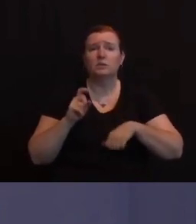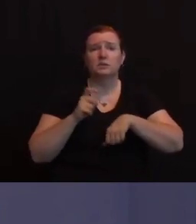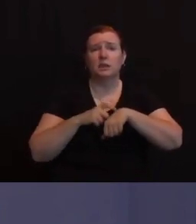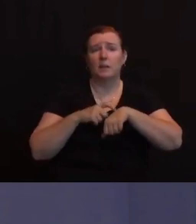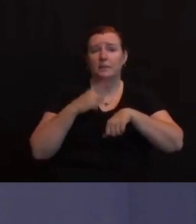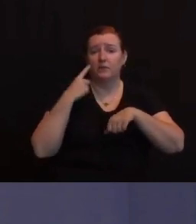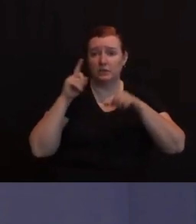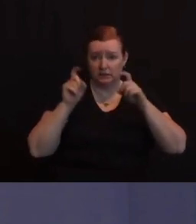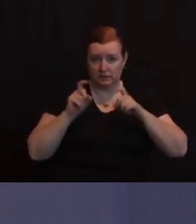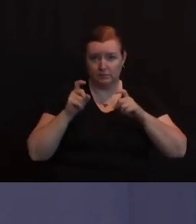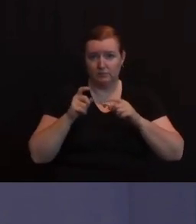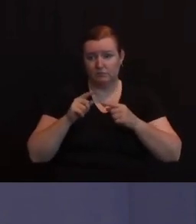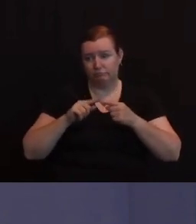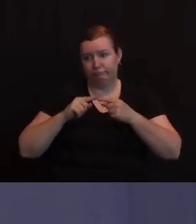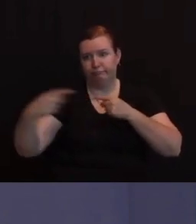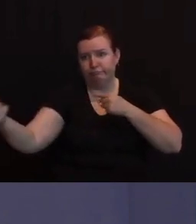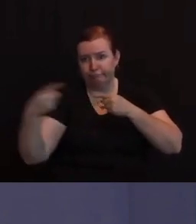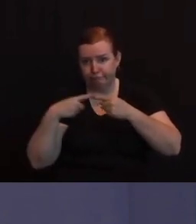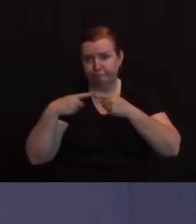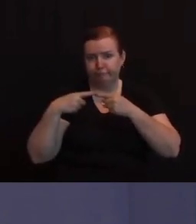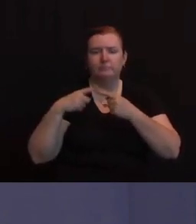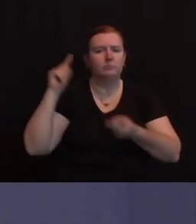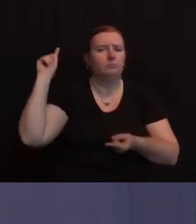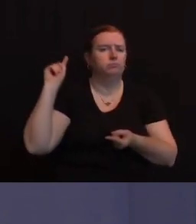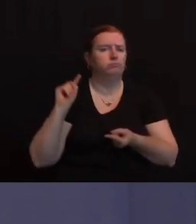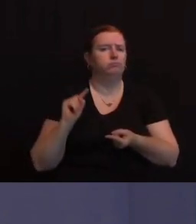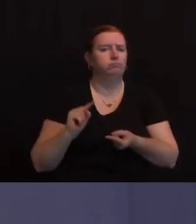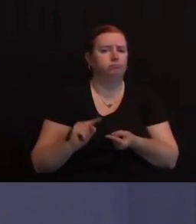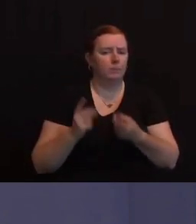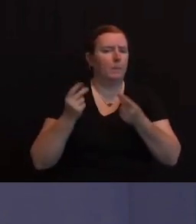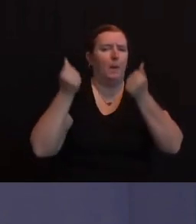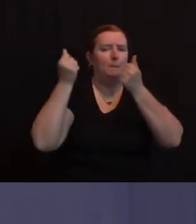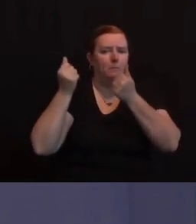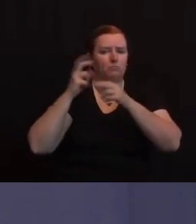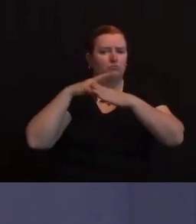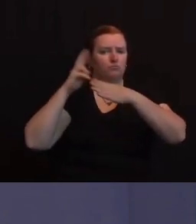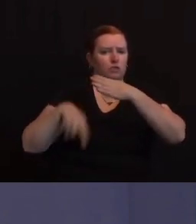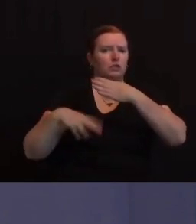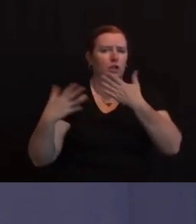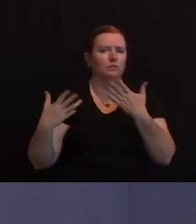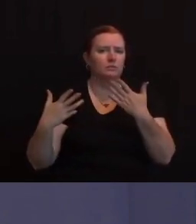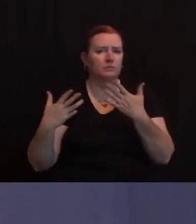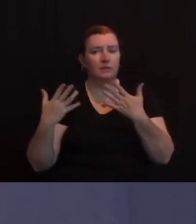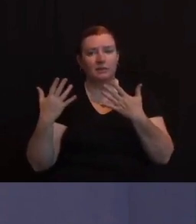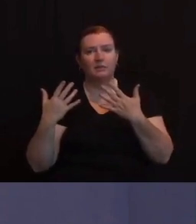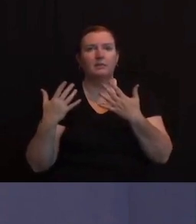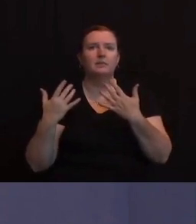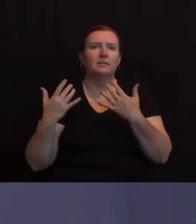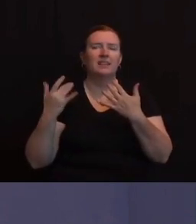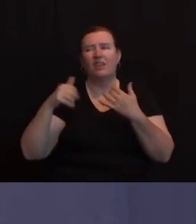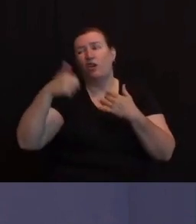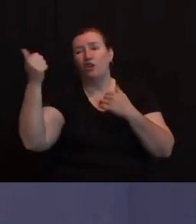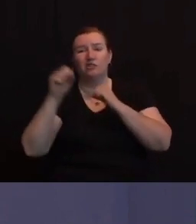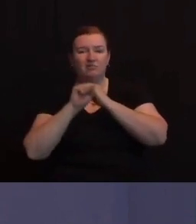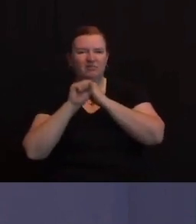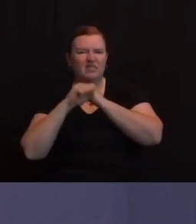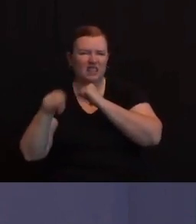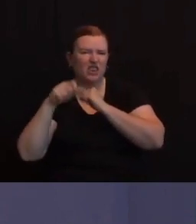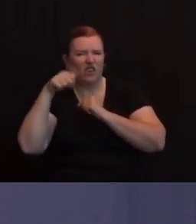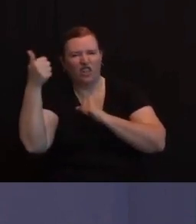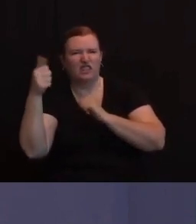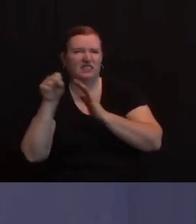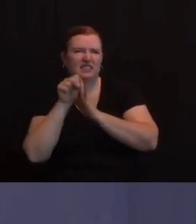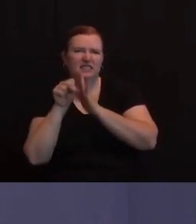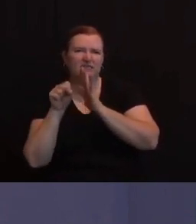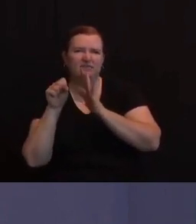we're seeing, not only in our state, but nationally. The funding is coming from the CDC. Dr.